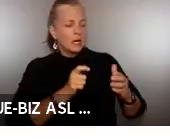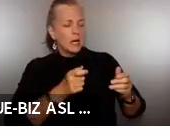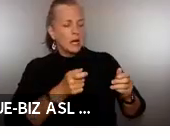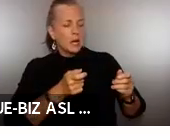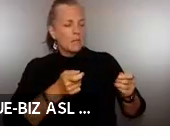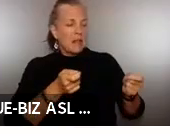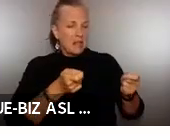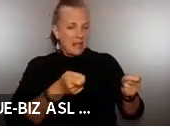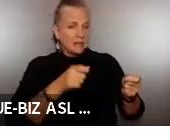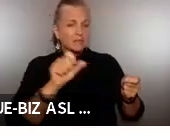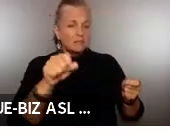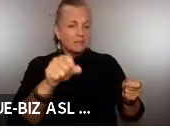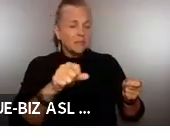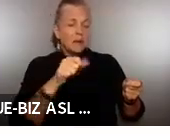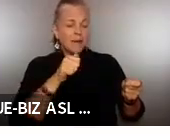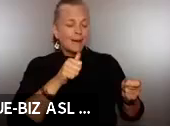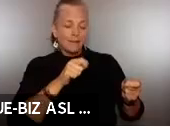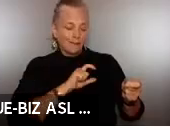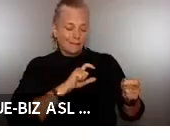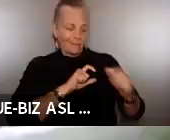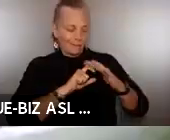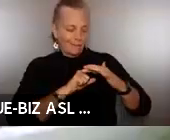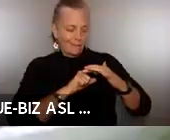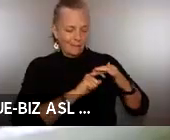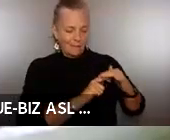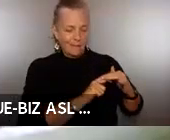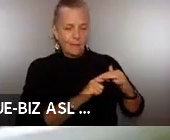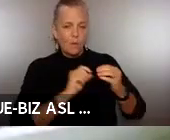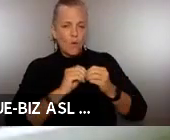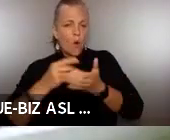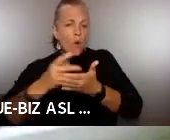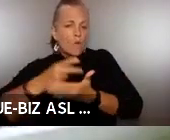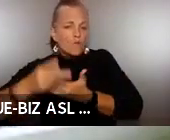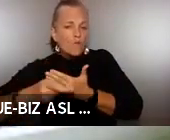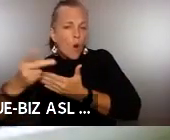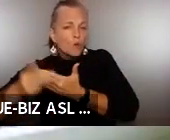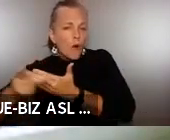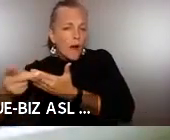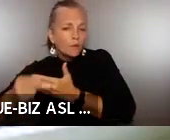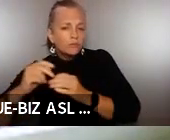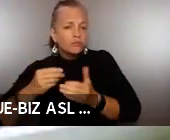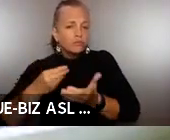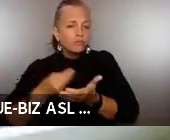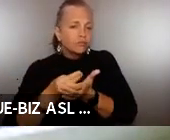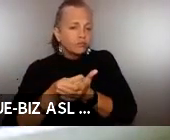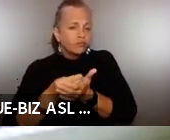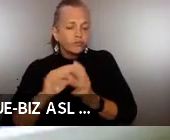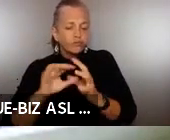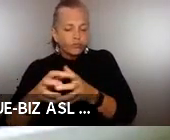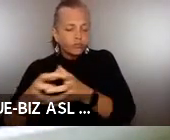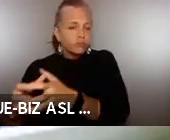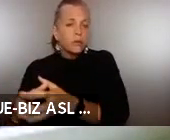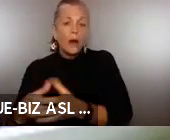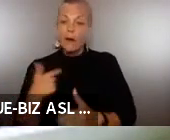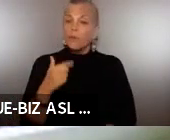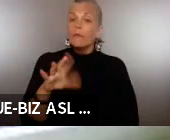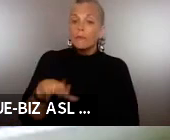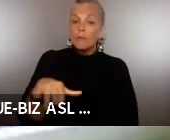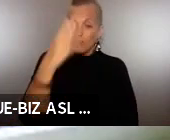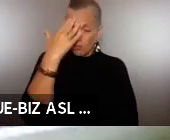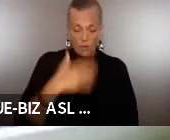Yes. I remember when I was younger, there were a lot of free